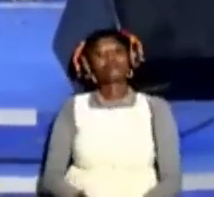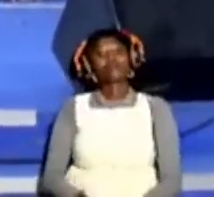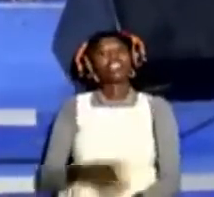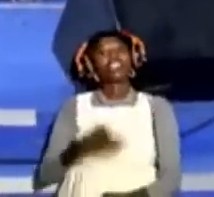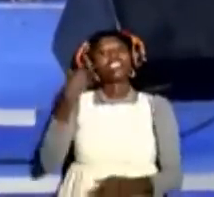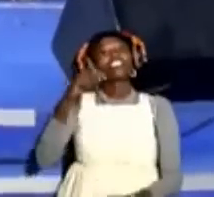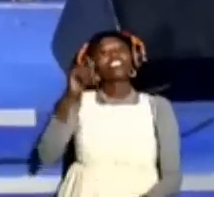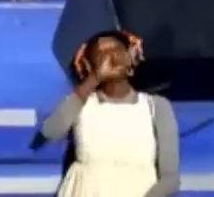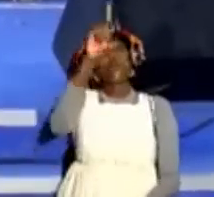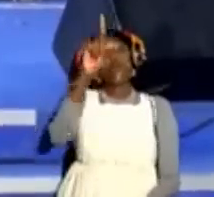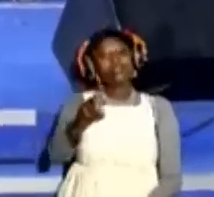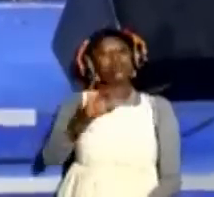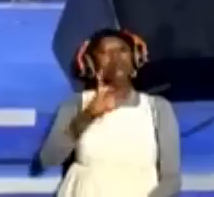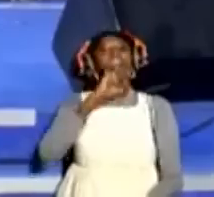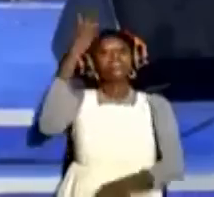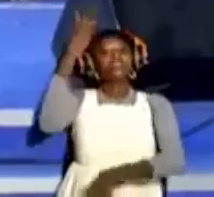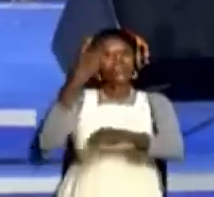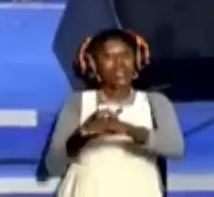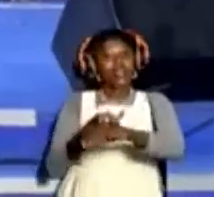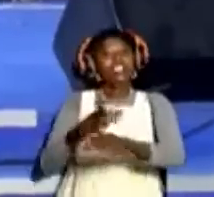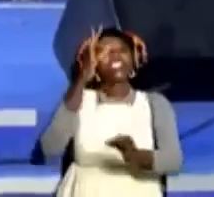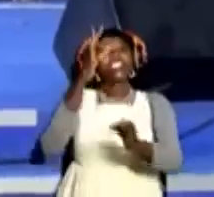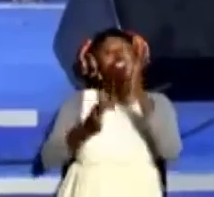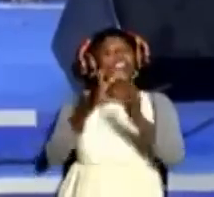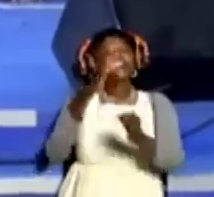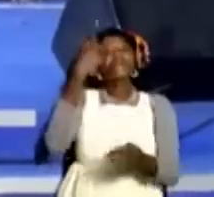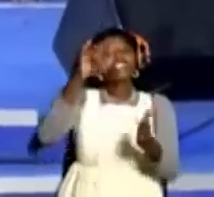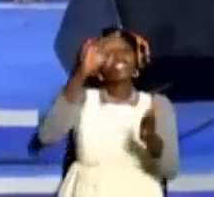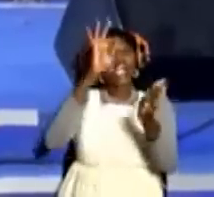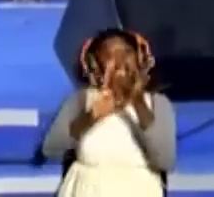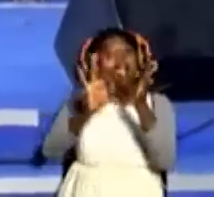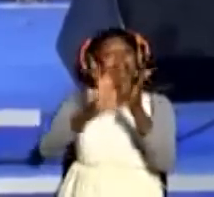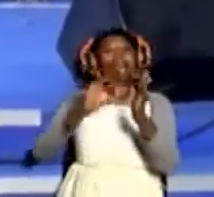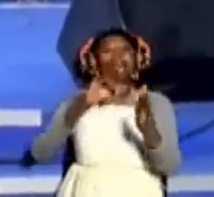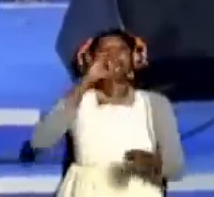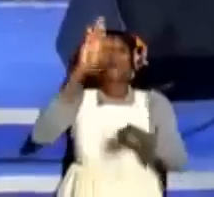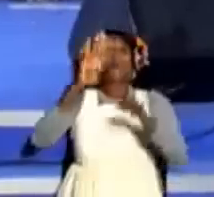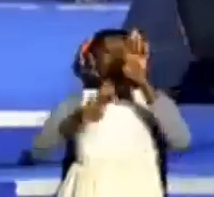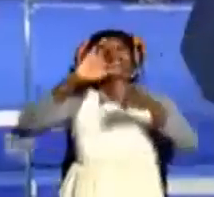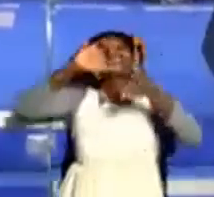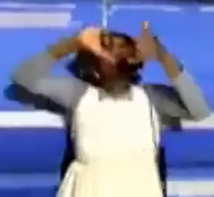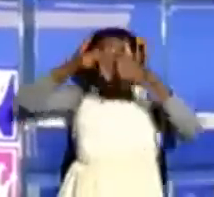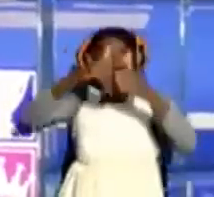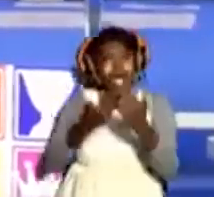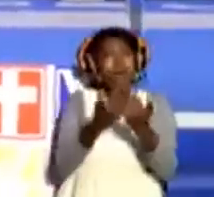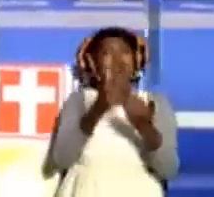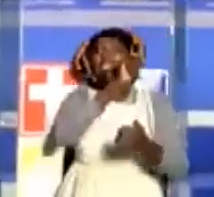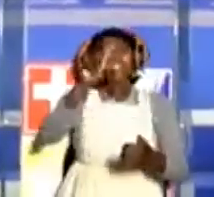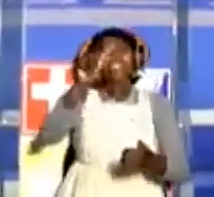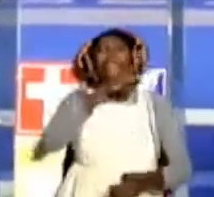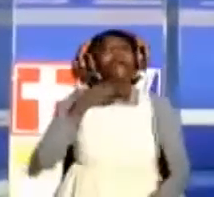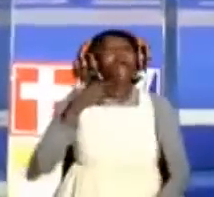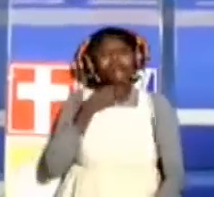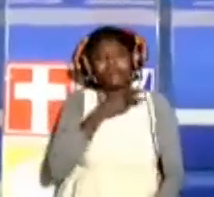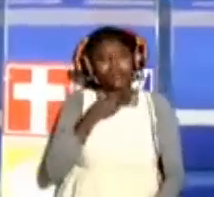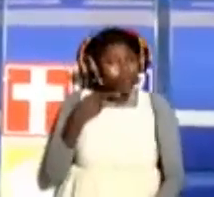The question of, the account is not balanced. How can your account not balance? A man of